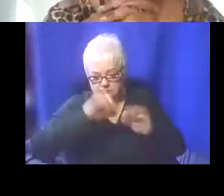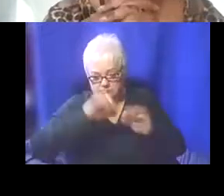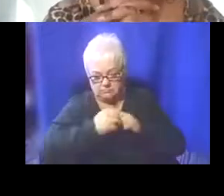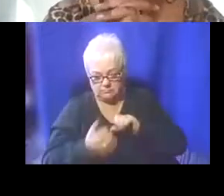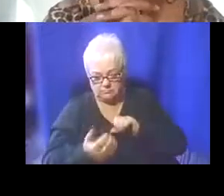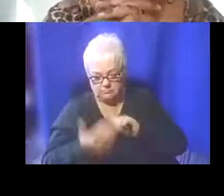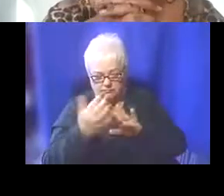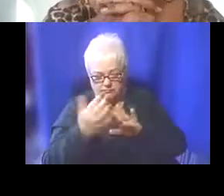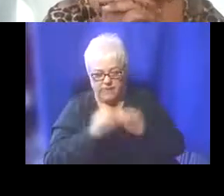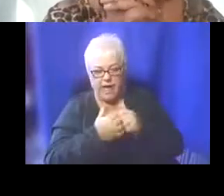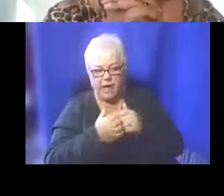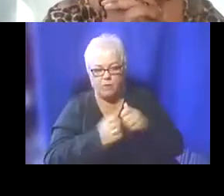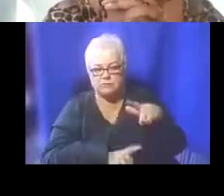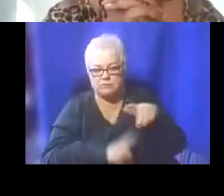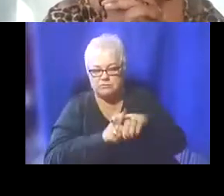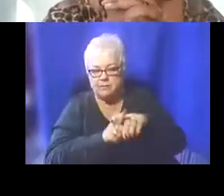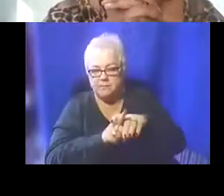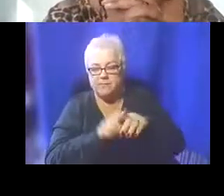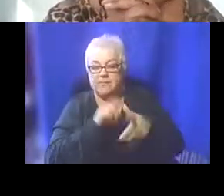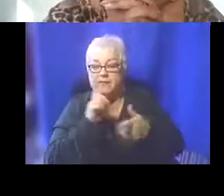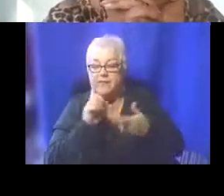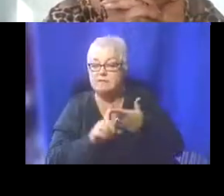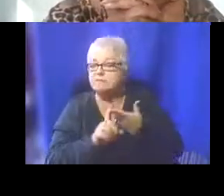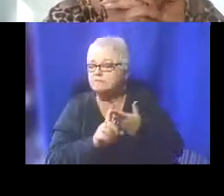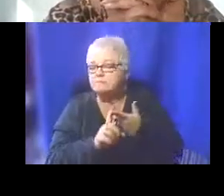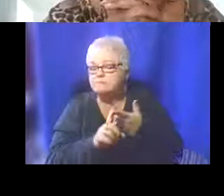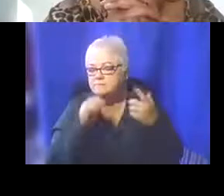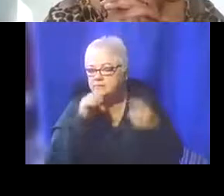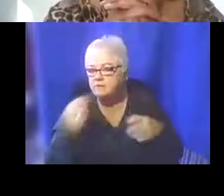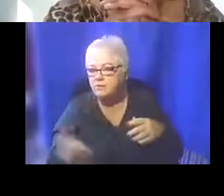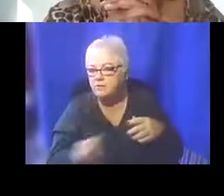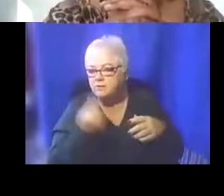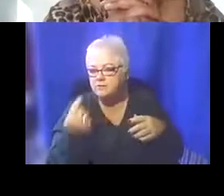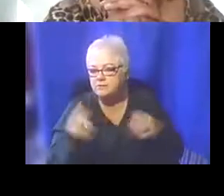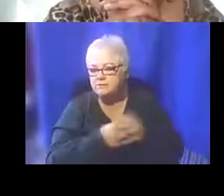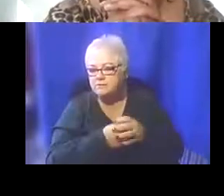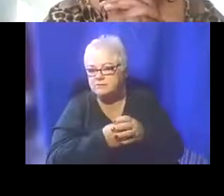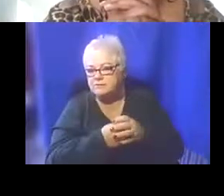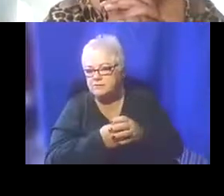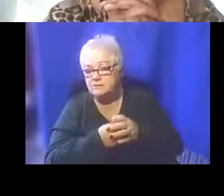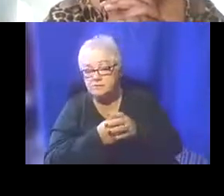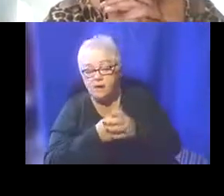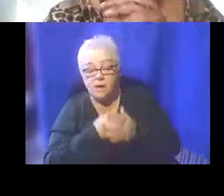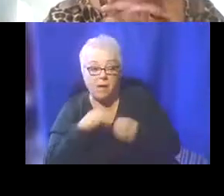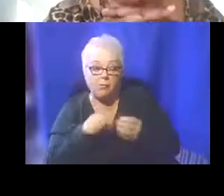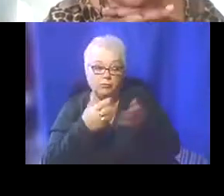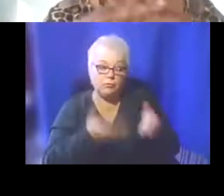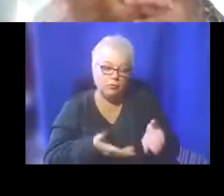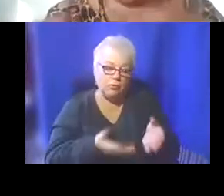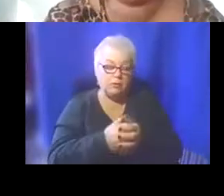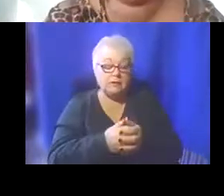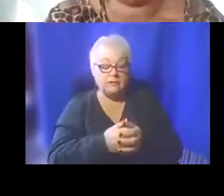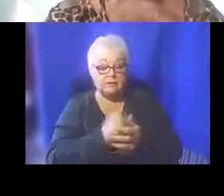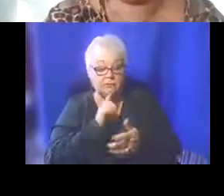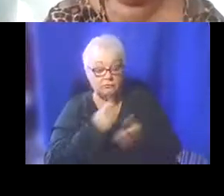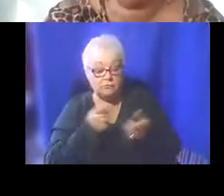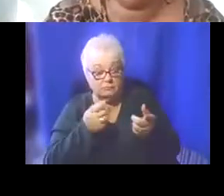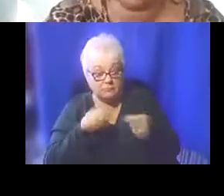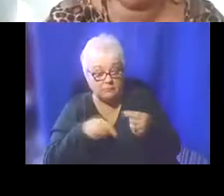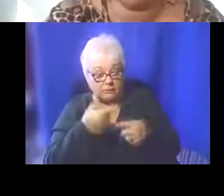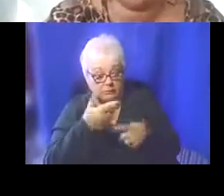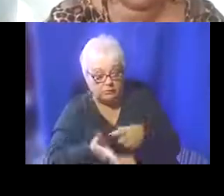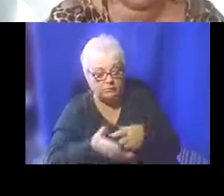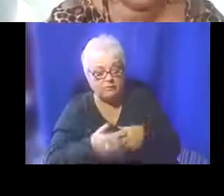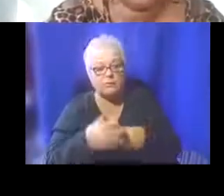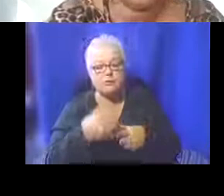understand how it shows up, then again, it's not always about you. And when it is, you can recognize that and process it and keep